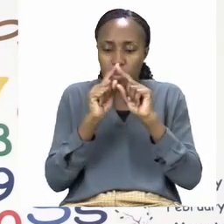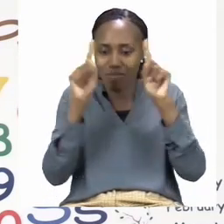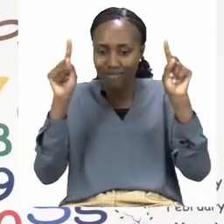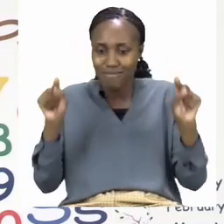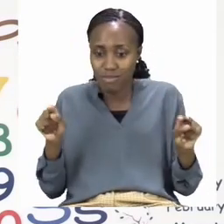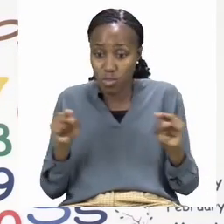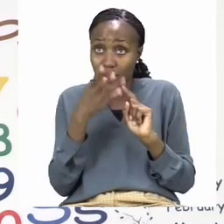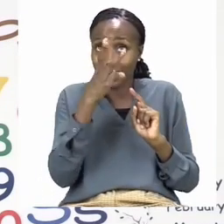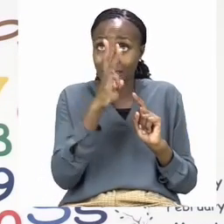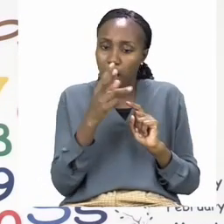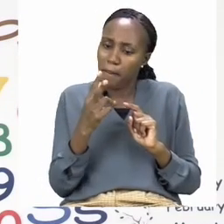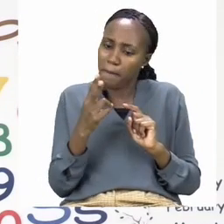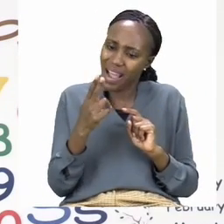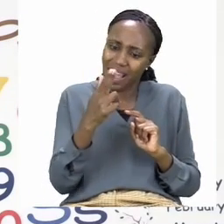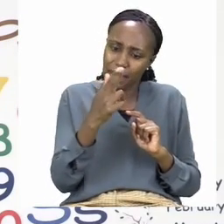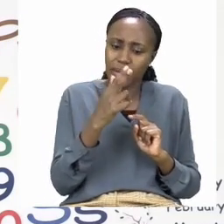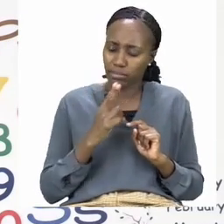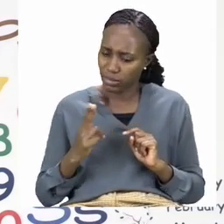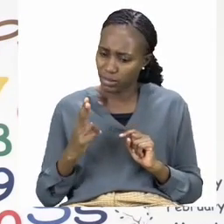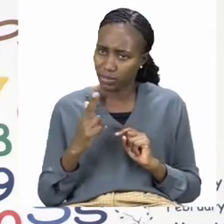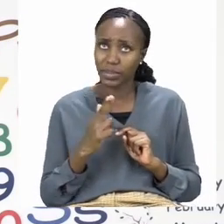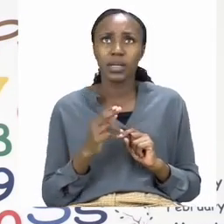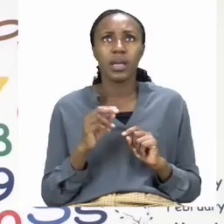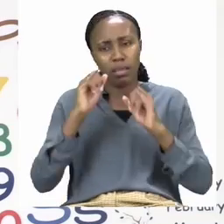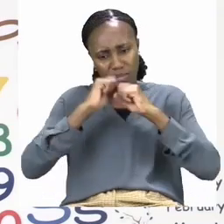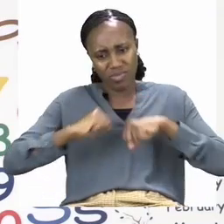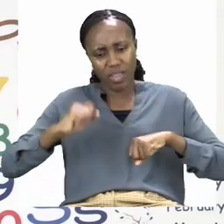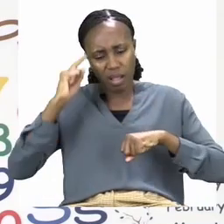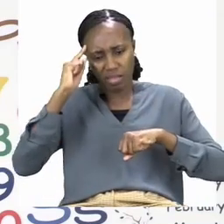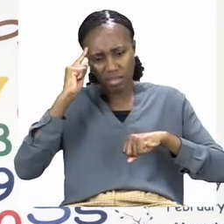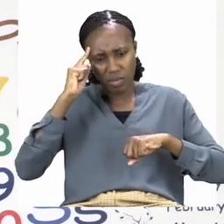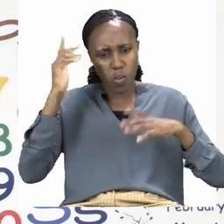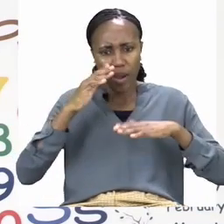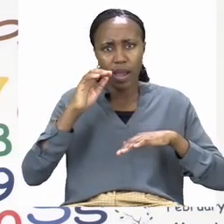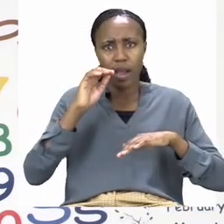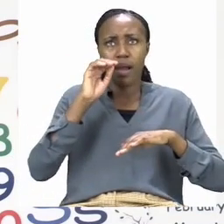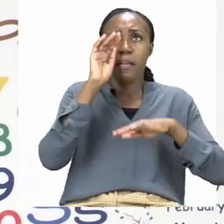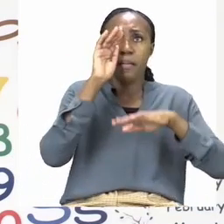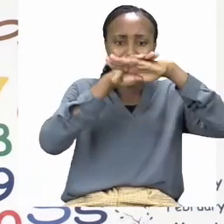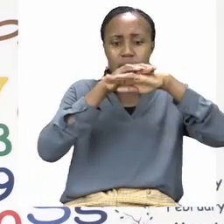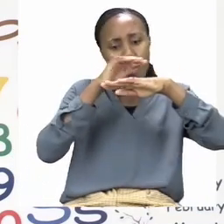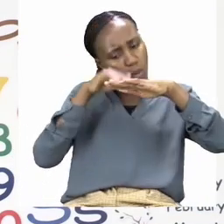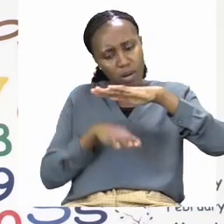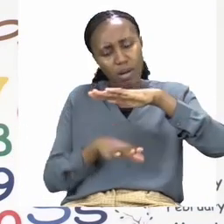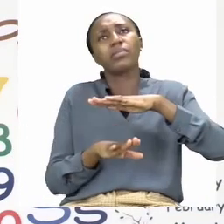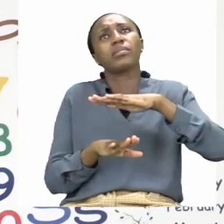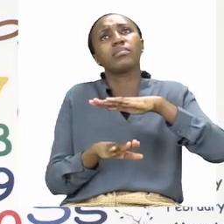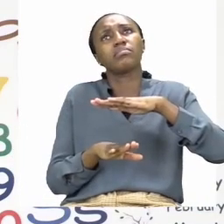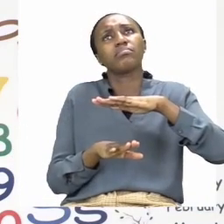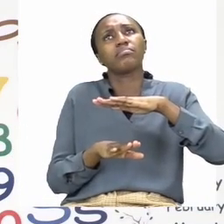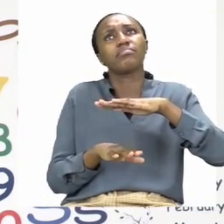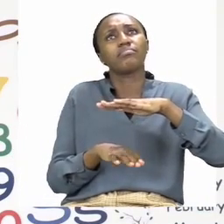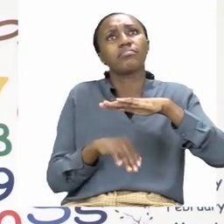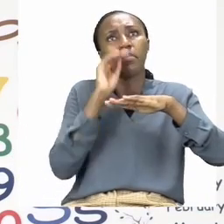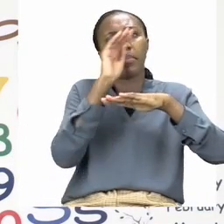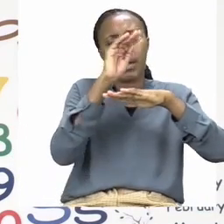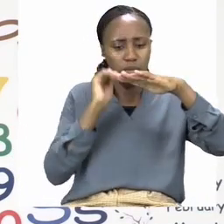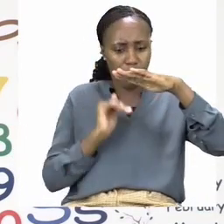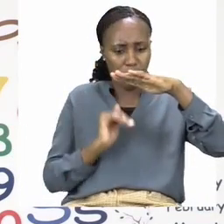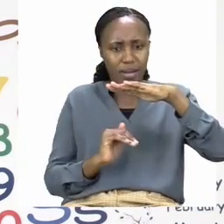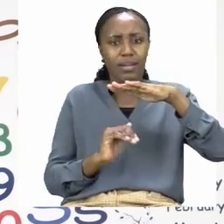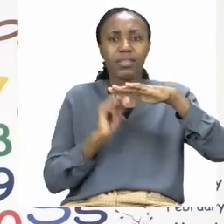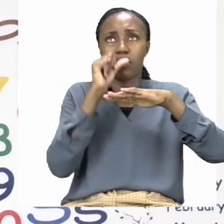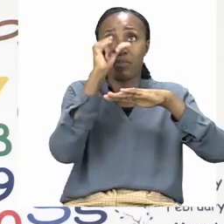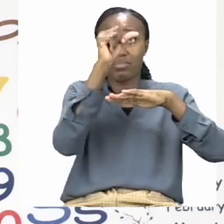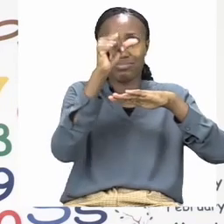all the pictures and then you can go ahead and paste them on top to show which objects will